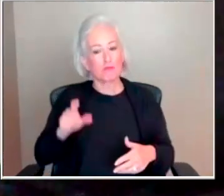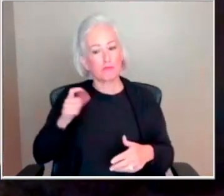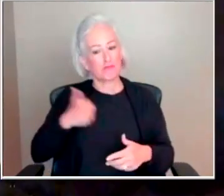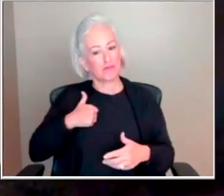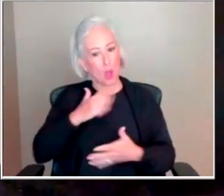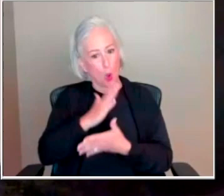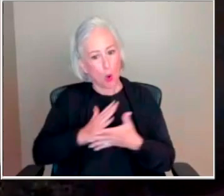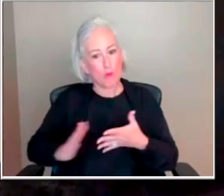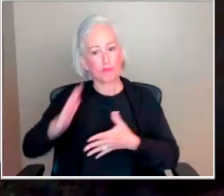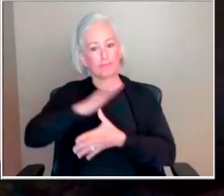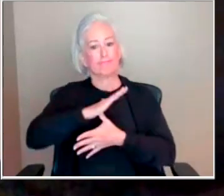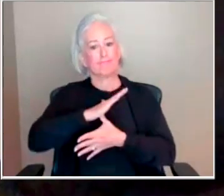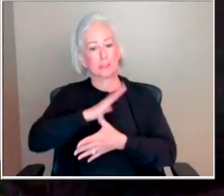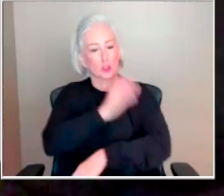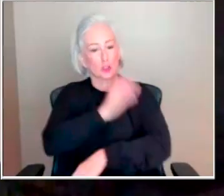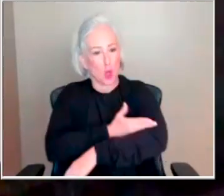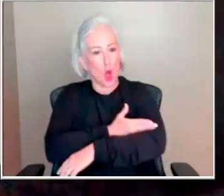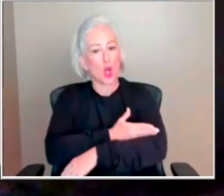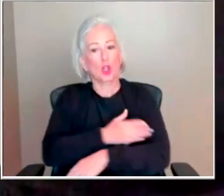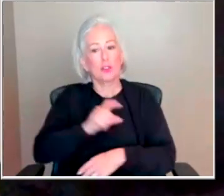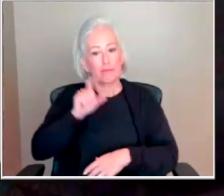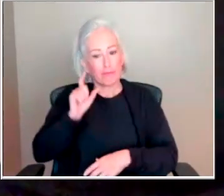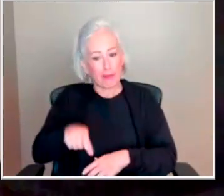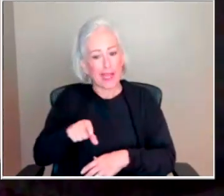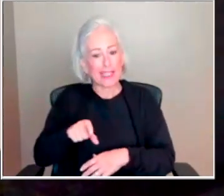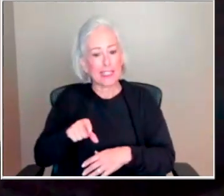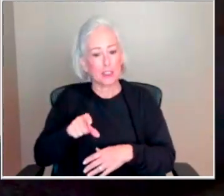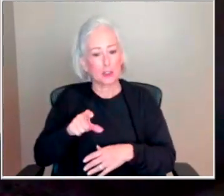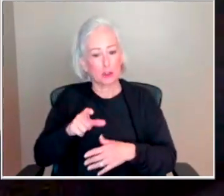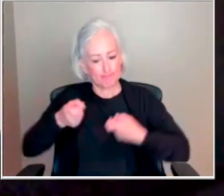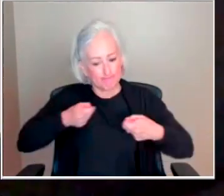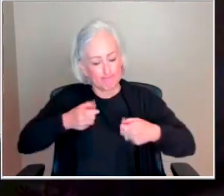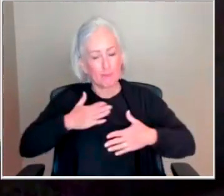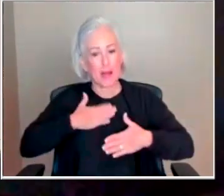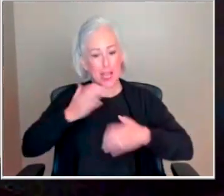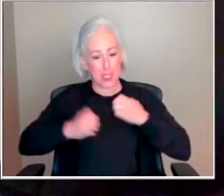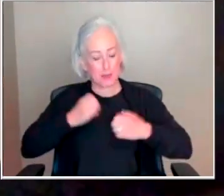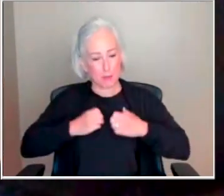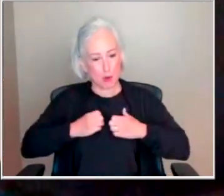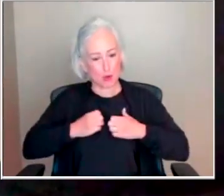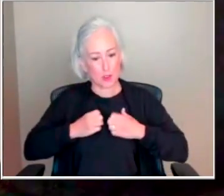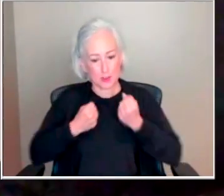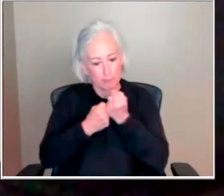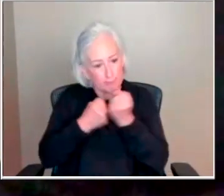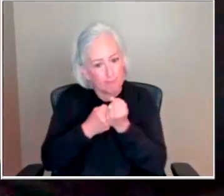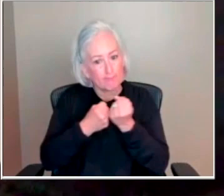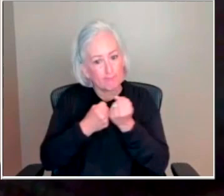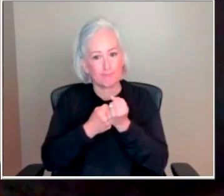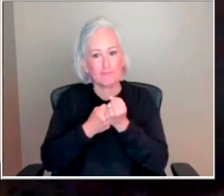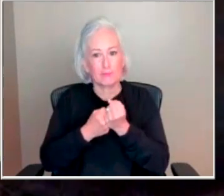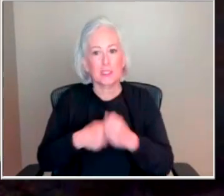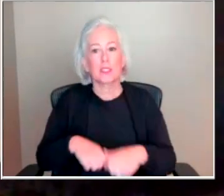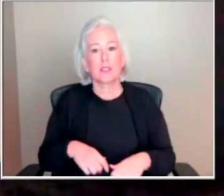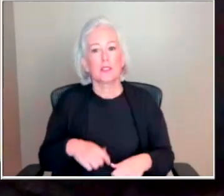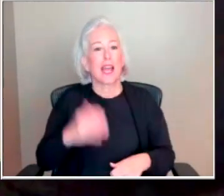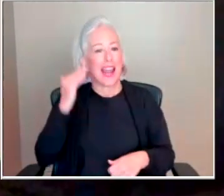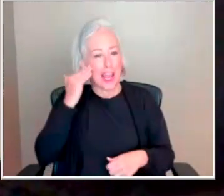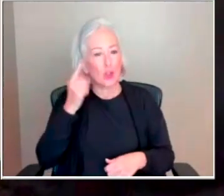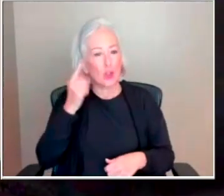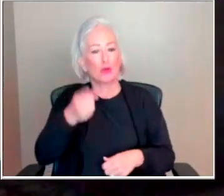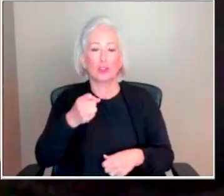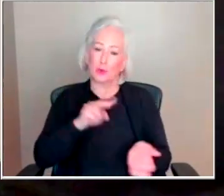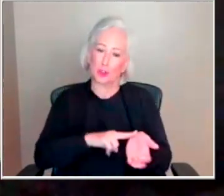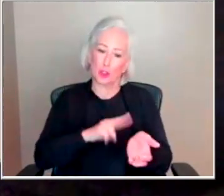her being a nurse and being in the medical field for the amount of time that she's been in there, that she was going to make an educational